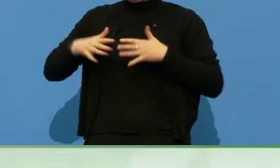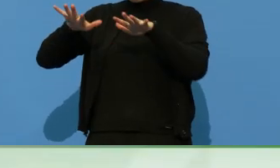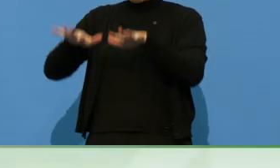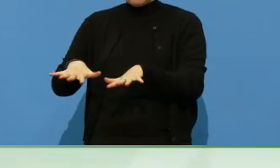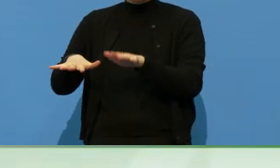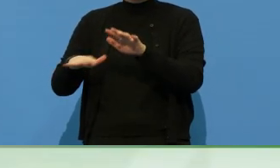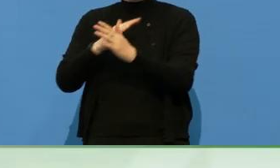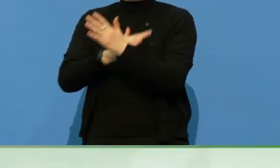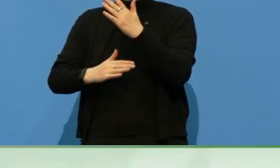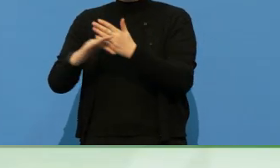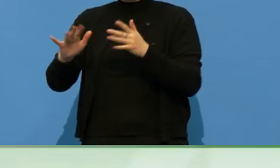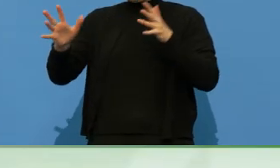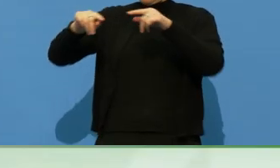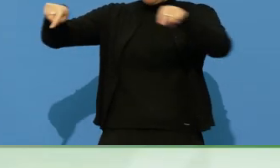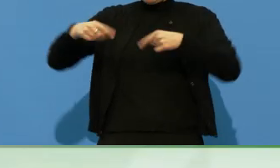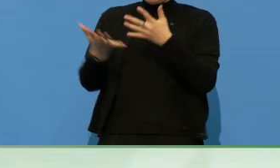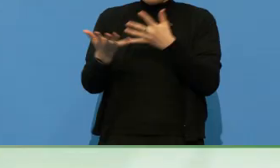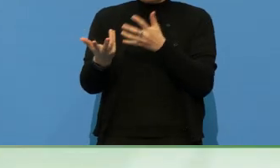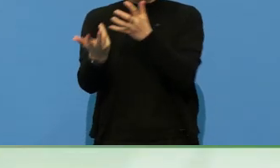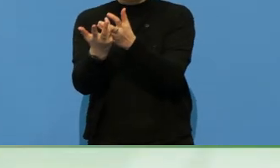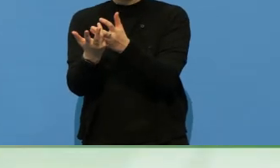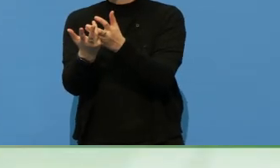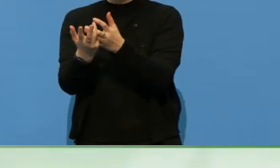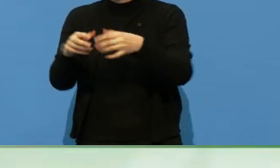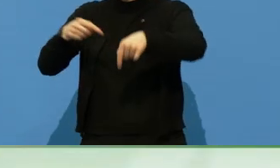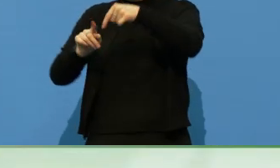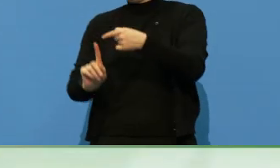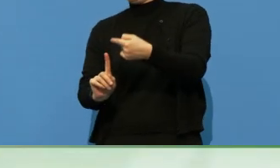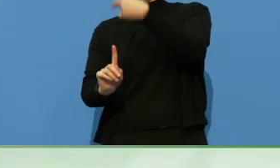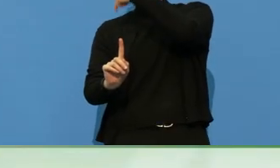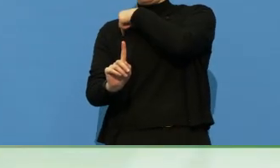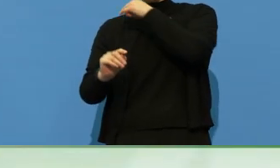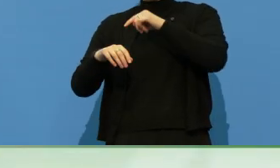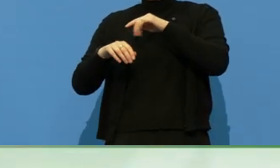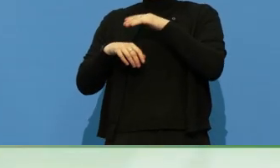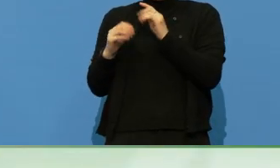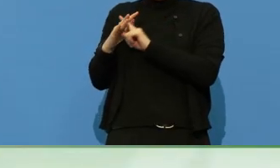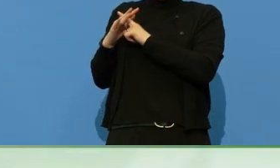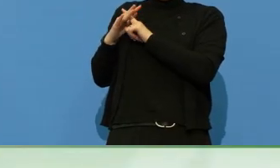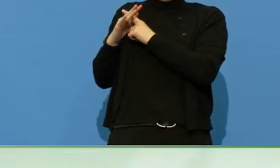simple ways. But for example, in office buildings or commercial